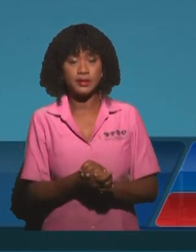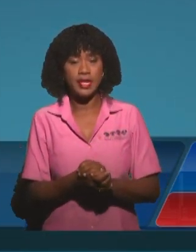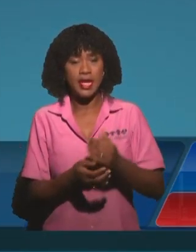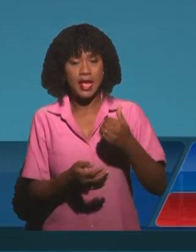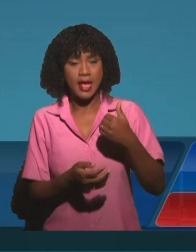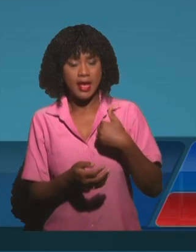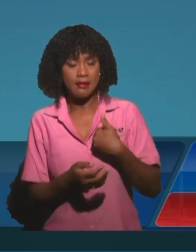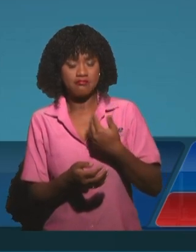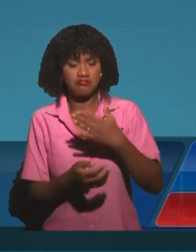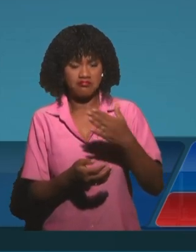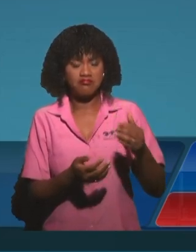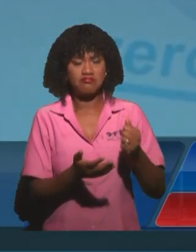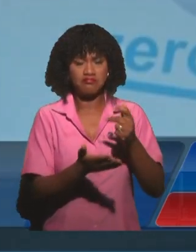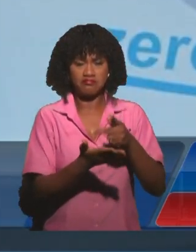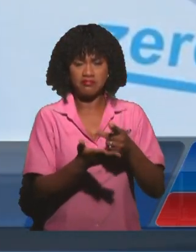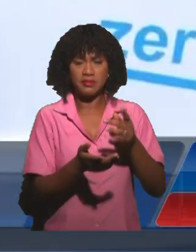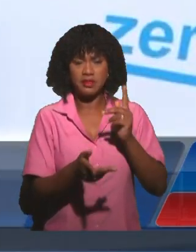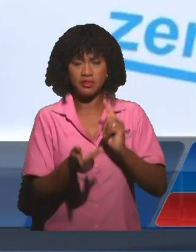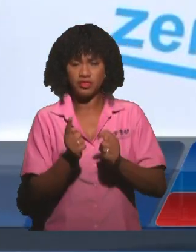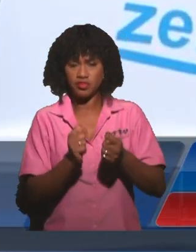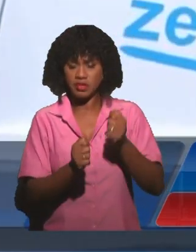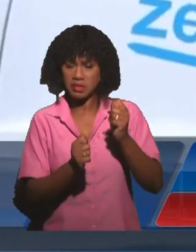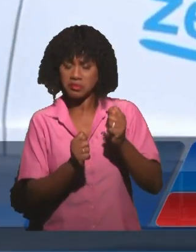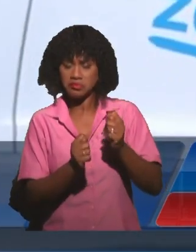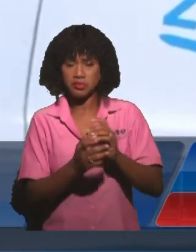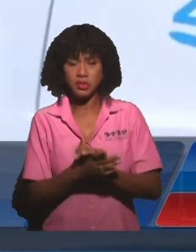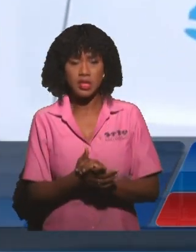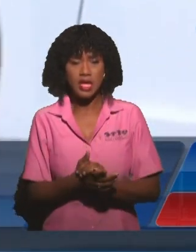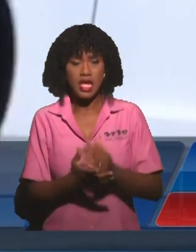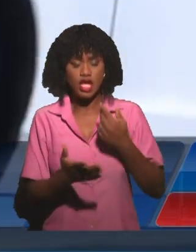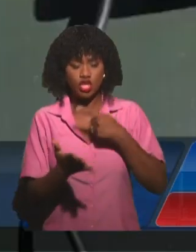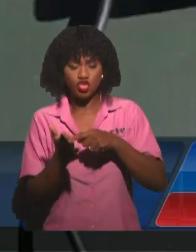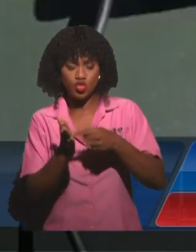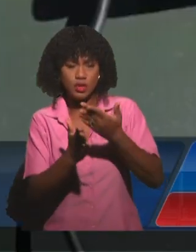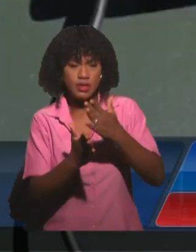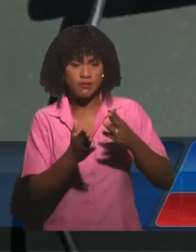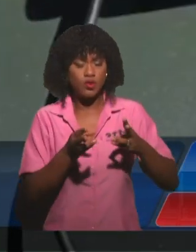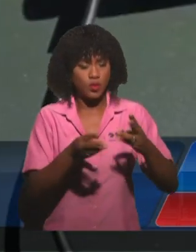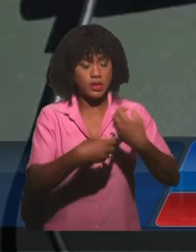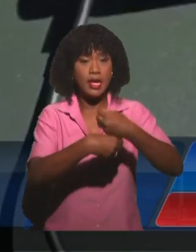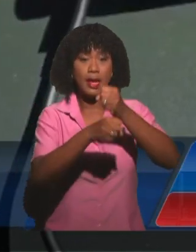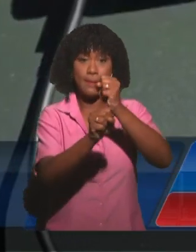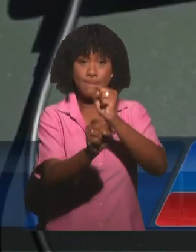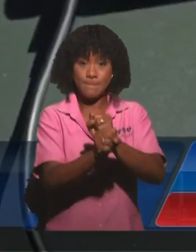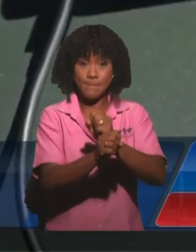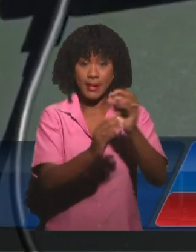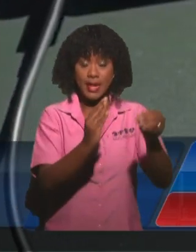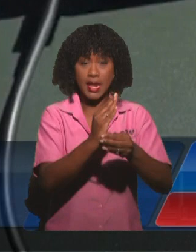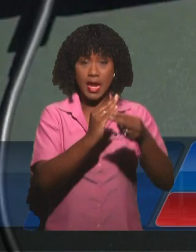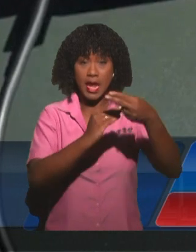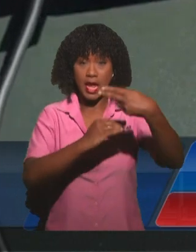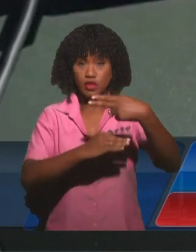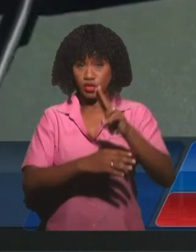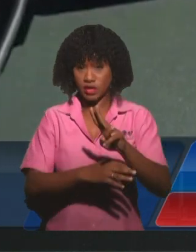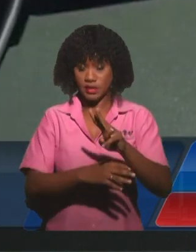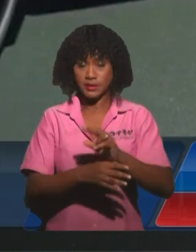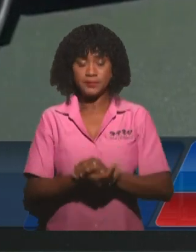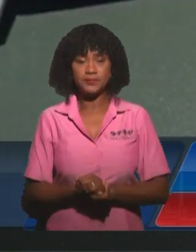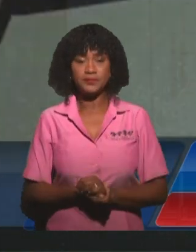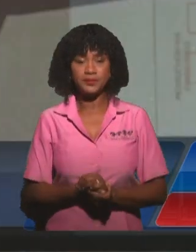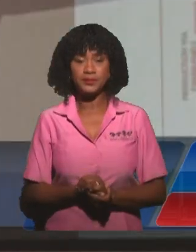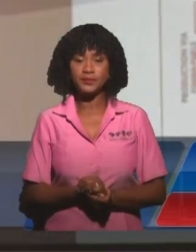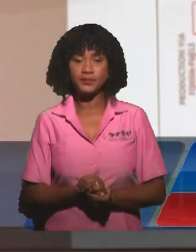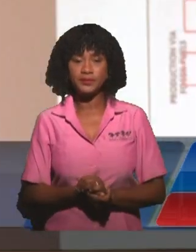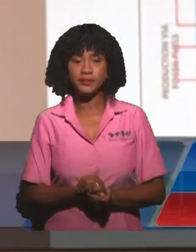potential applications in the Caribbean region. The paper looked at different ways to produce hydrogen and its environmental impact. This